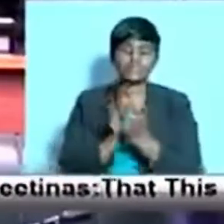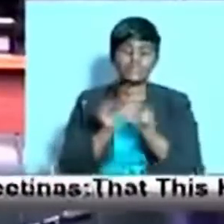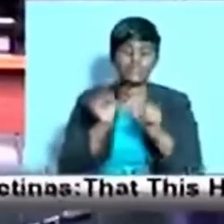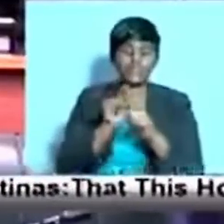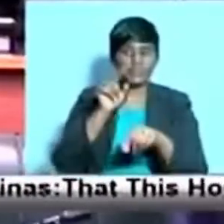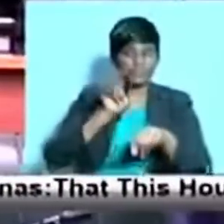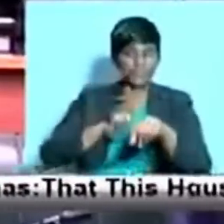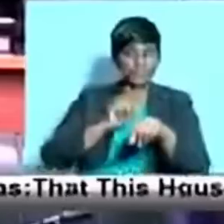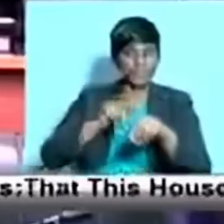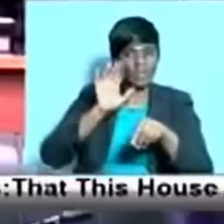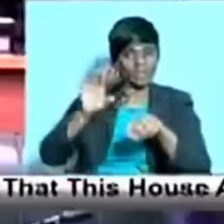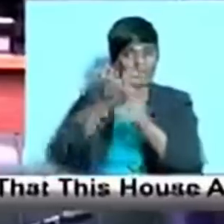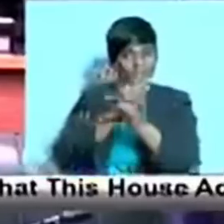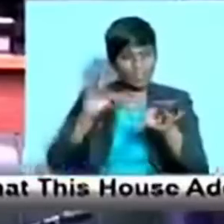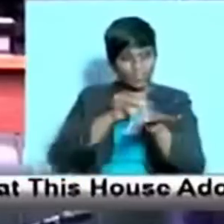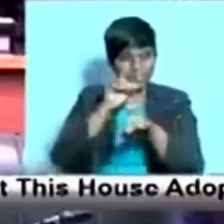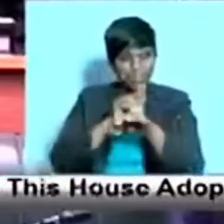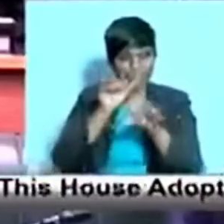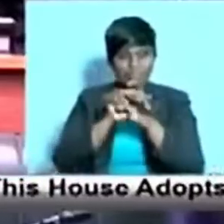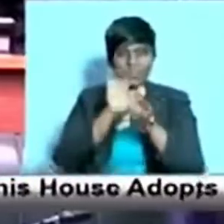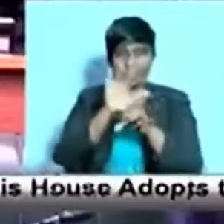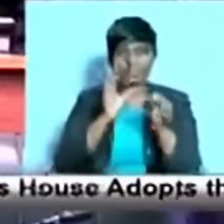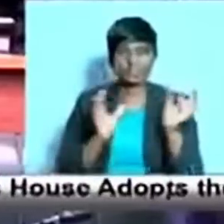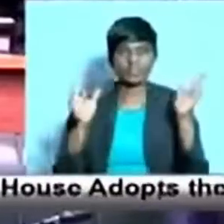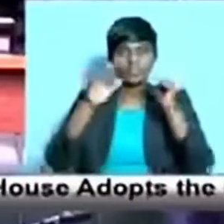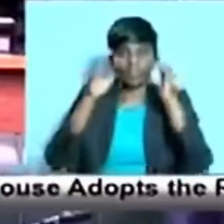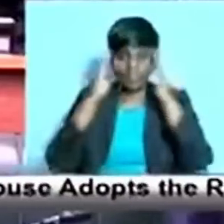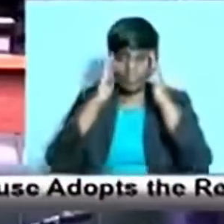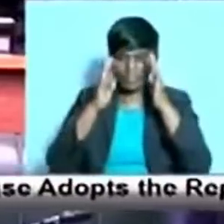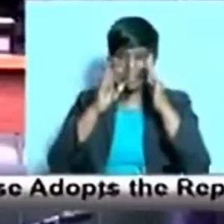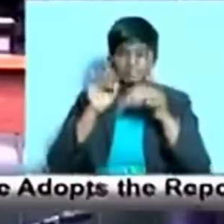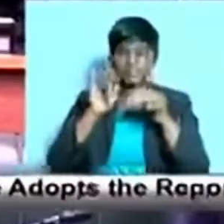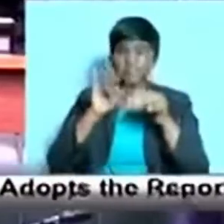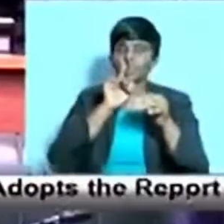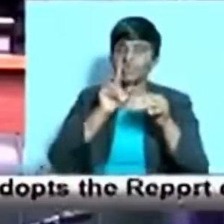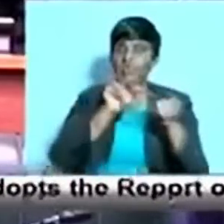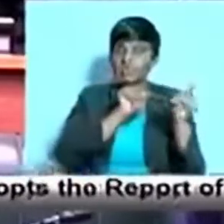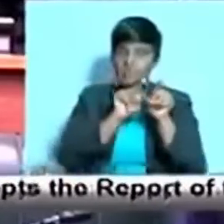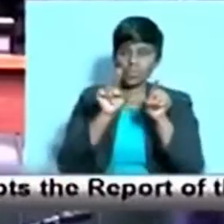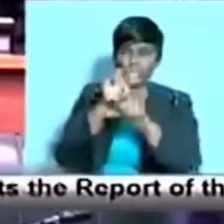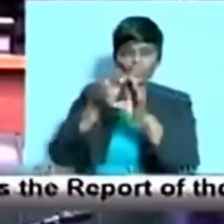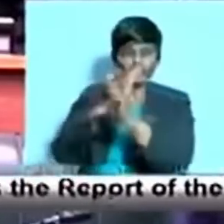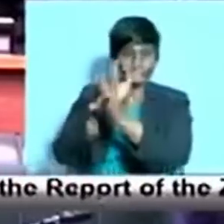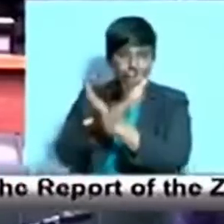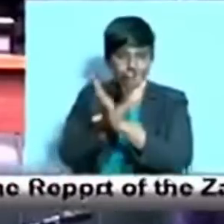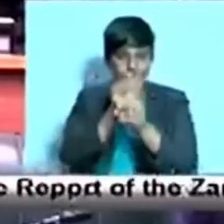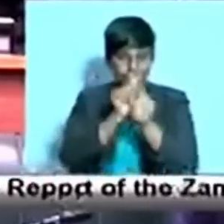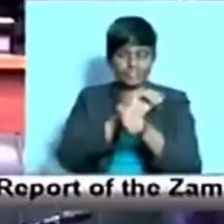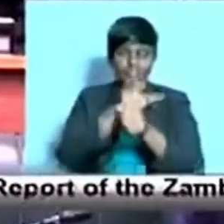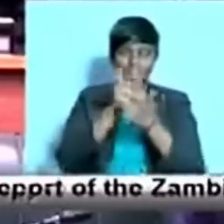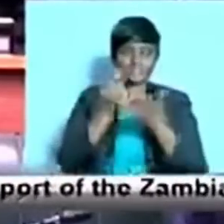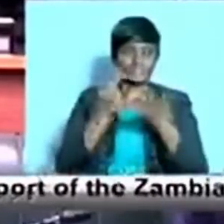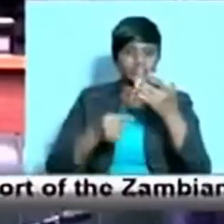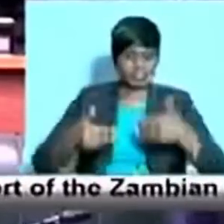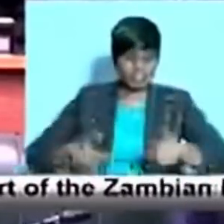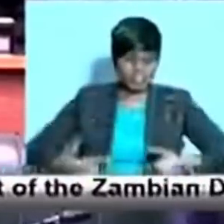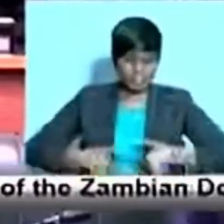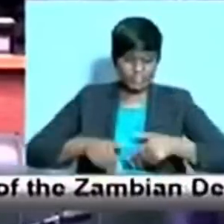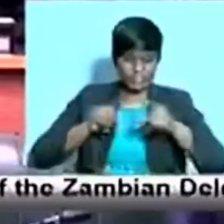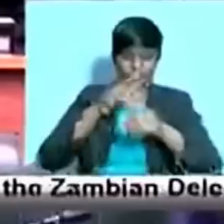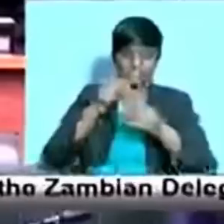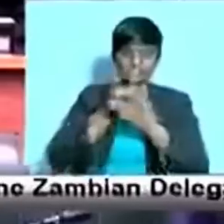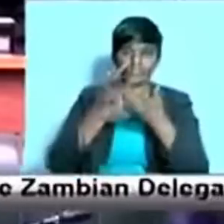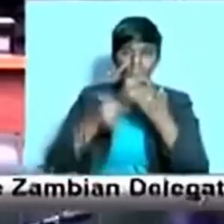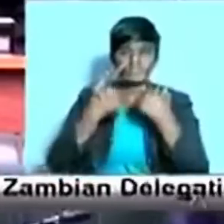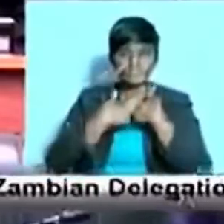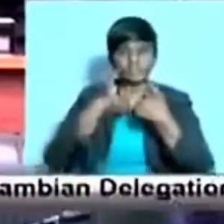During deliberations at the Assembly, focus was also directed towards the plight of young people who, when faced